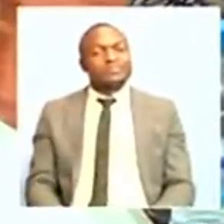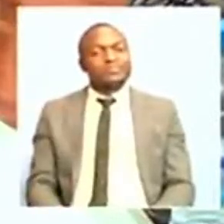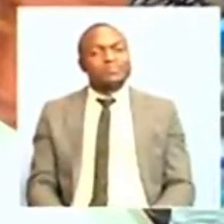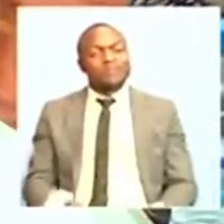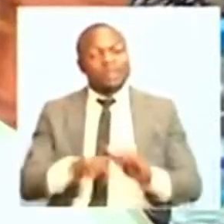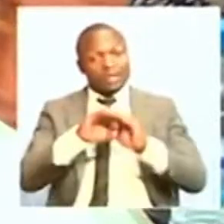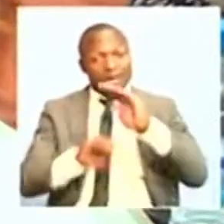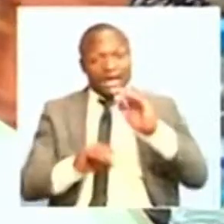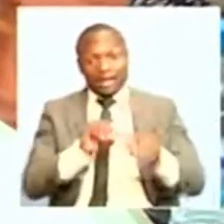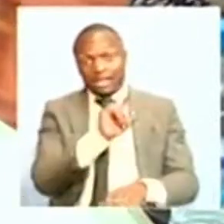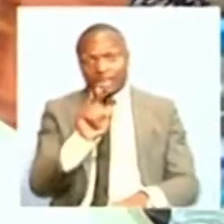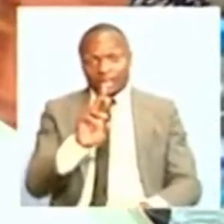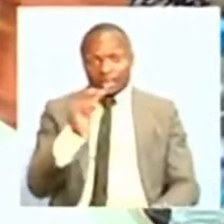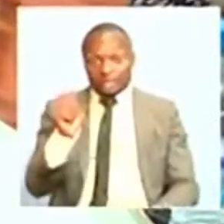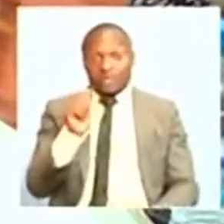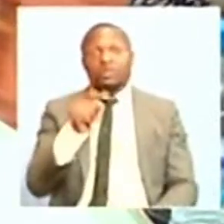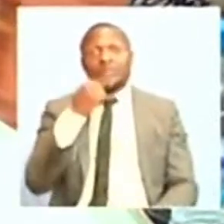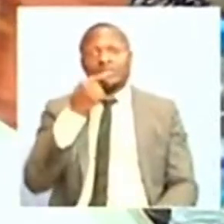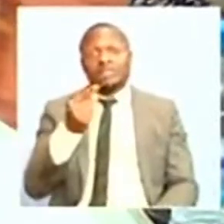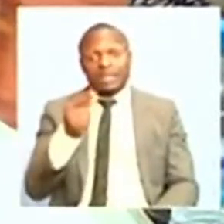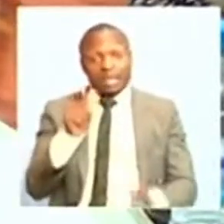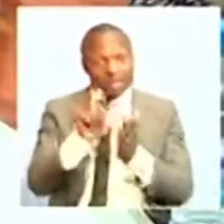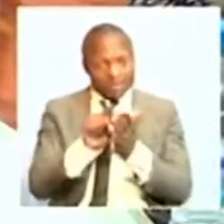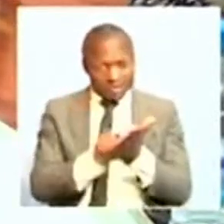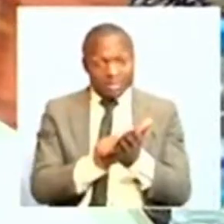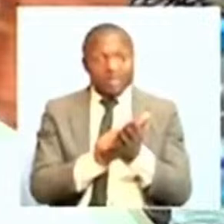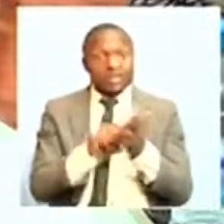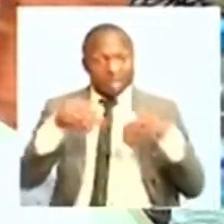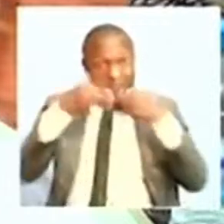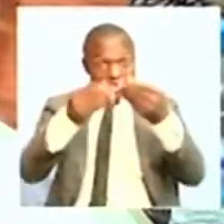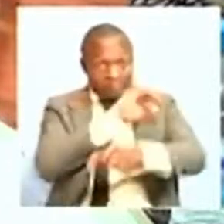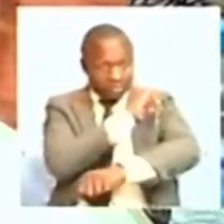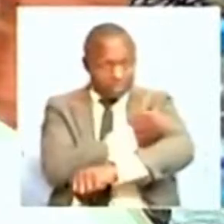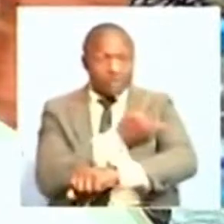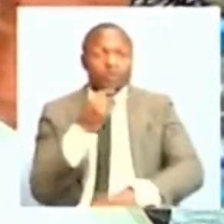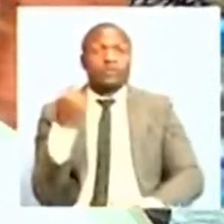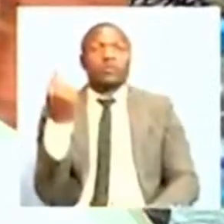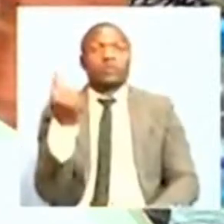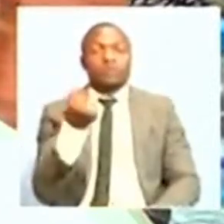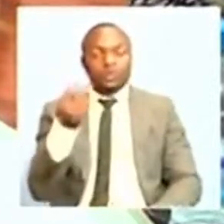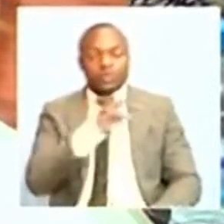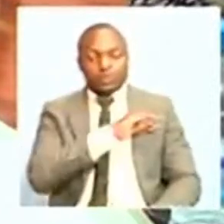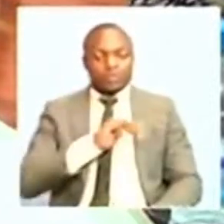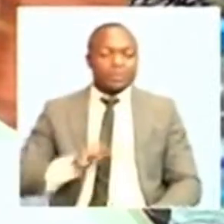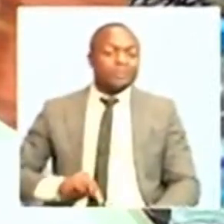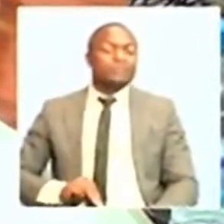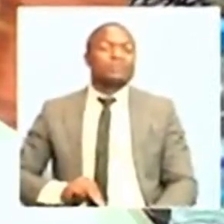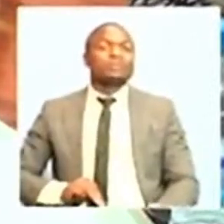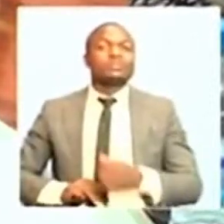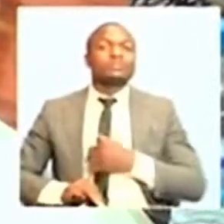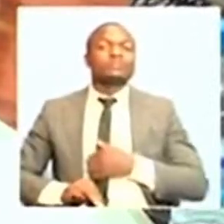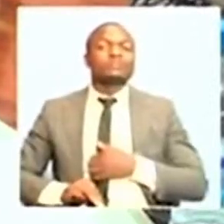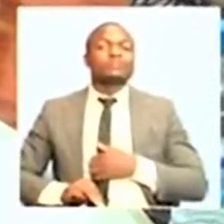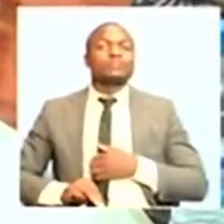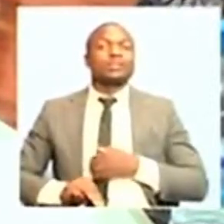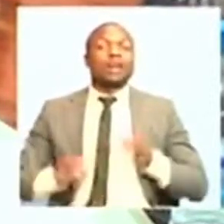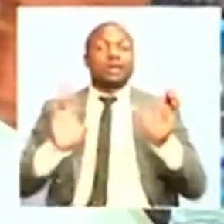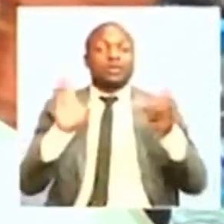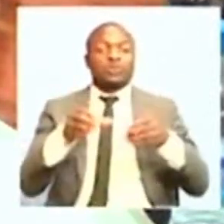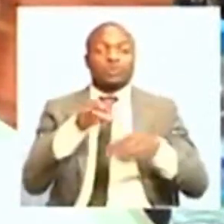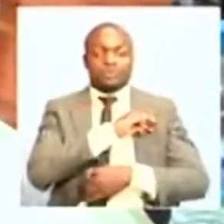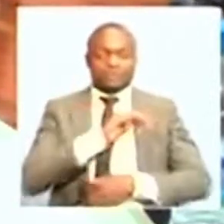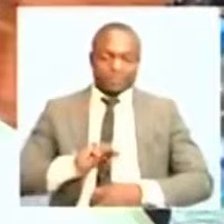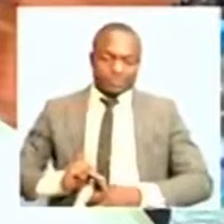Under the ZRI bill says the current law grants immunity only to members and committee